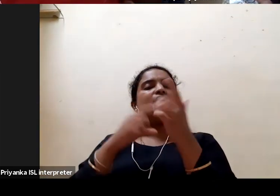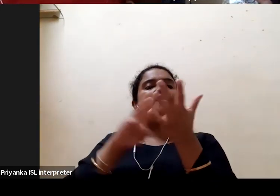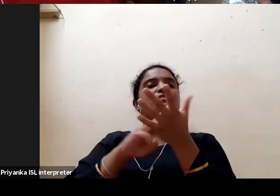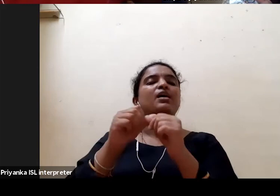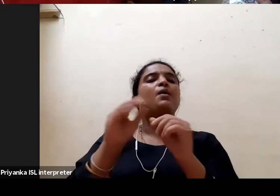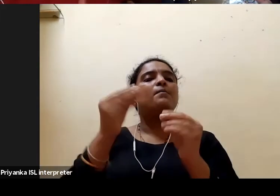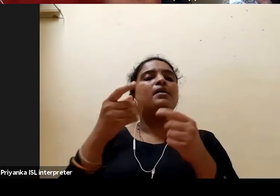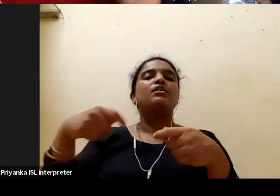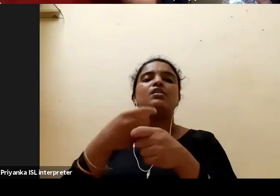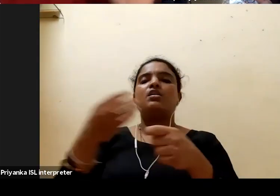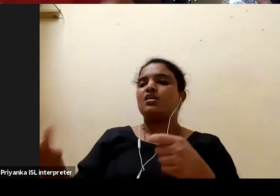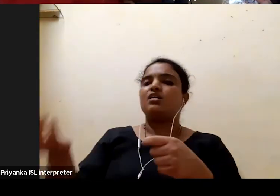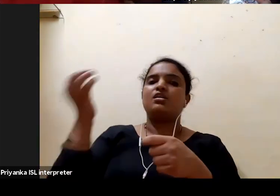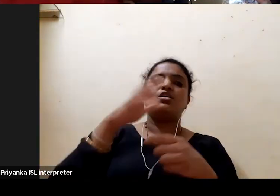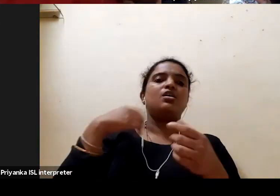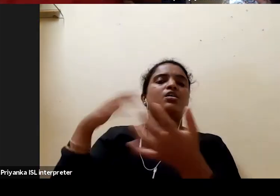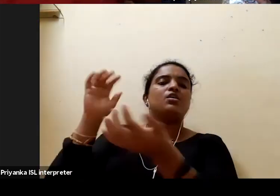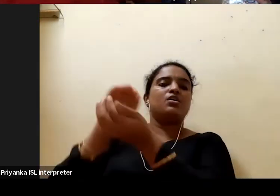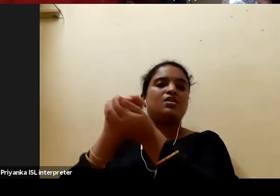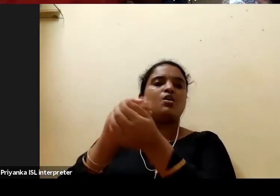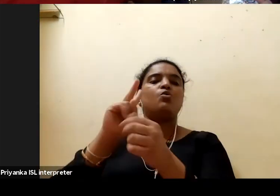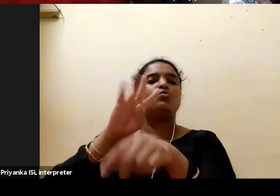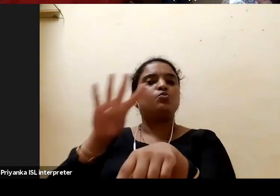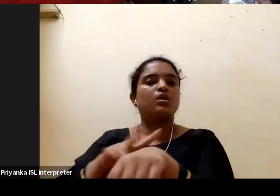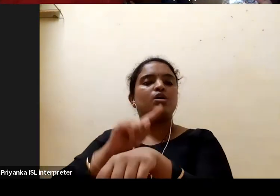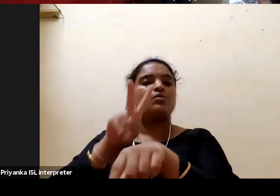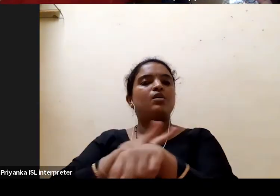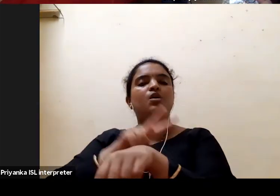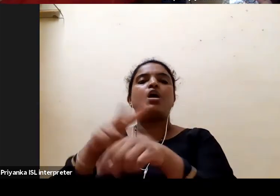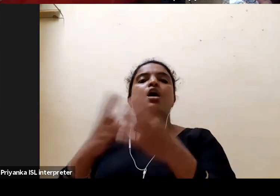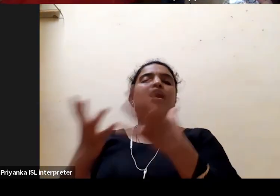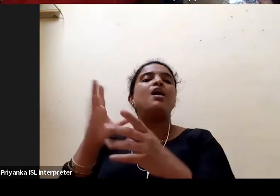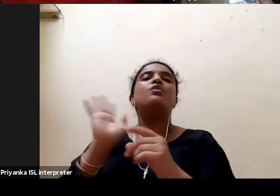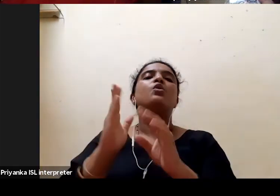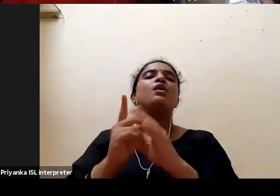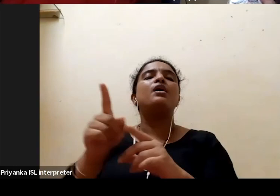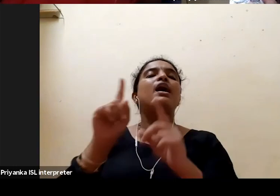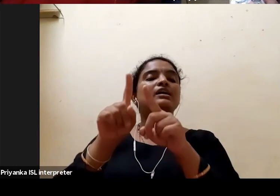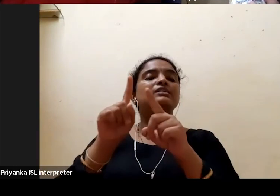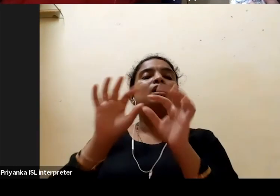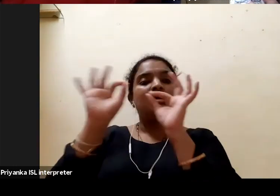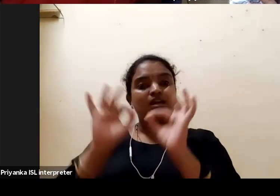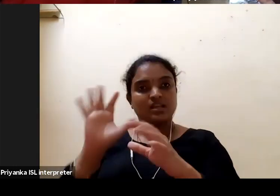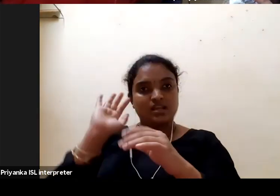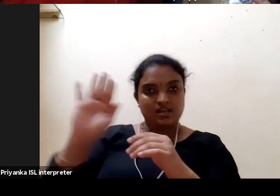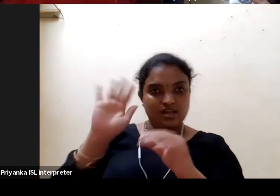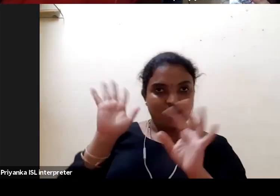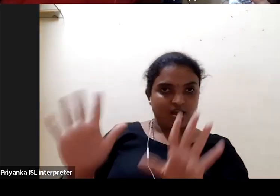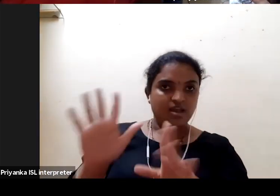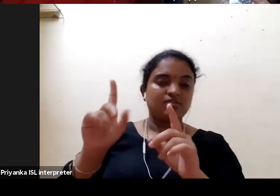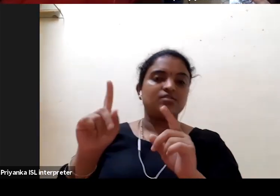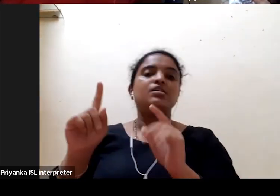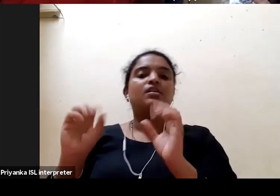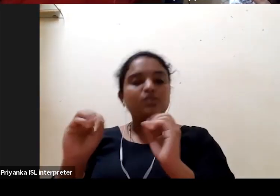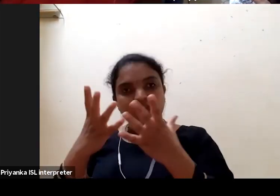some chole to your salad, you'll say, Arey, I have to soak for 12 hours for that, and it's never going to happen. So unless you have these ingredients prepped and ready to